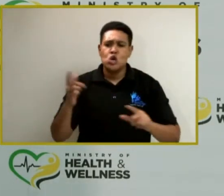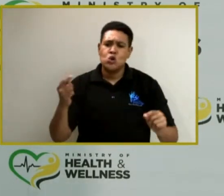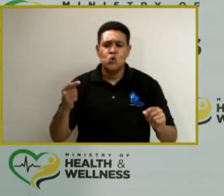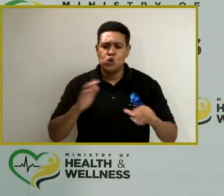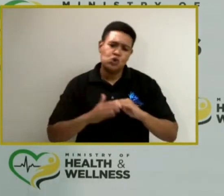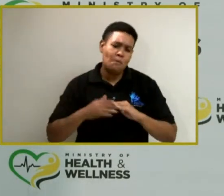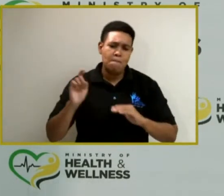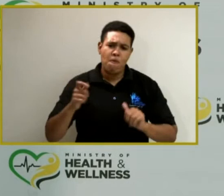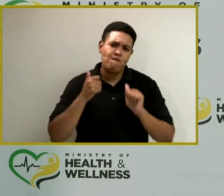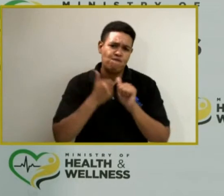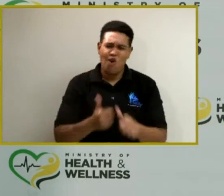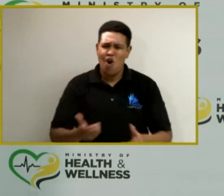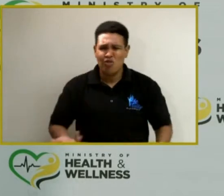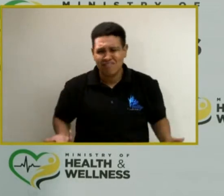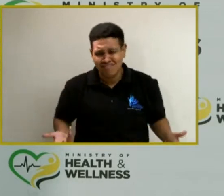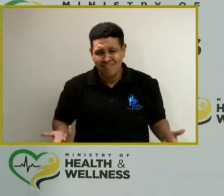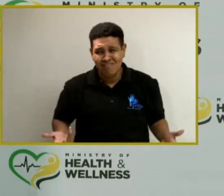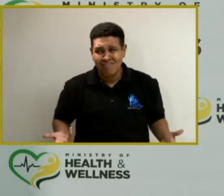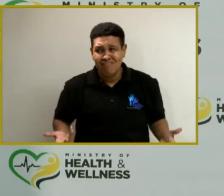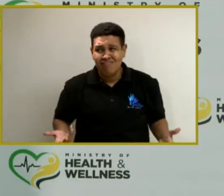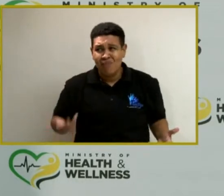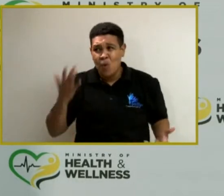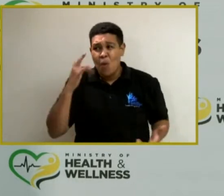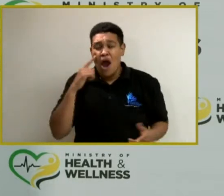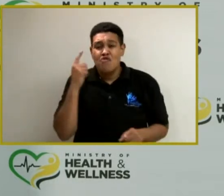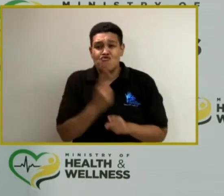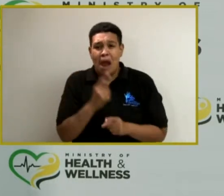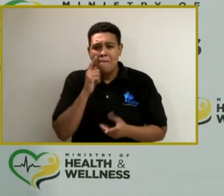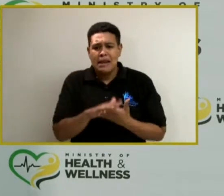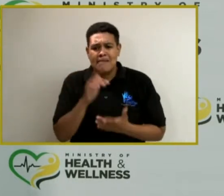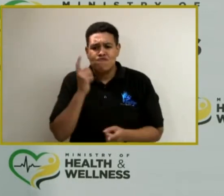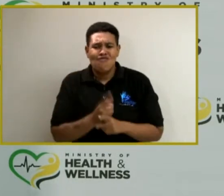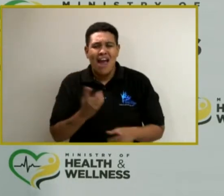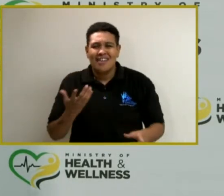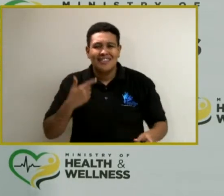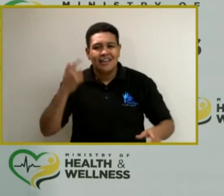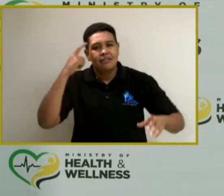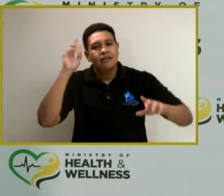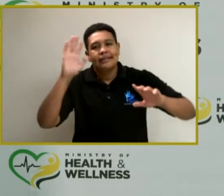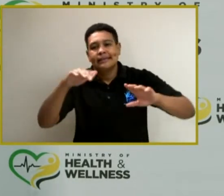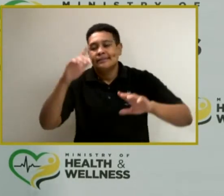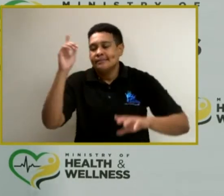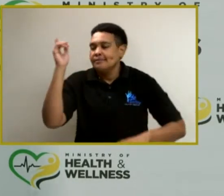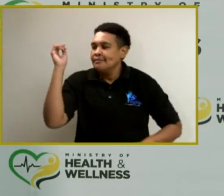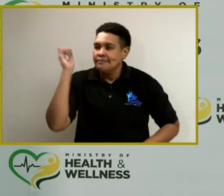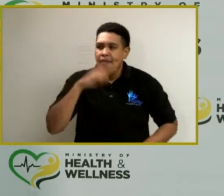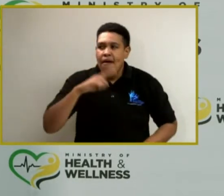it too because it is the right thing to do. I think that's a very naive position, frankly